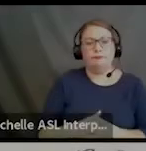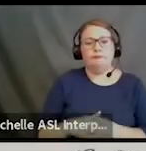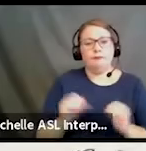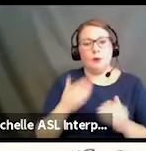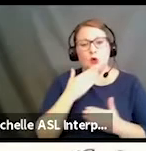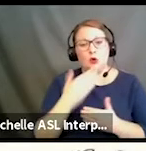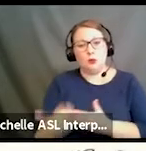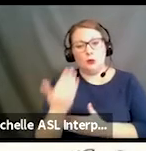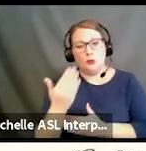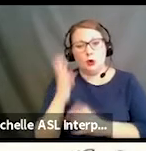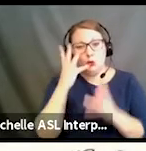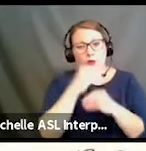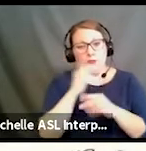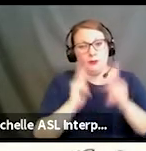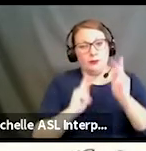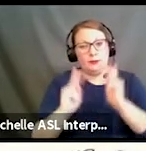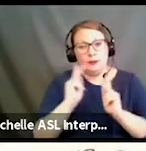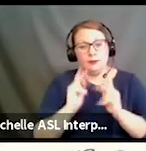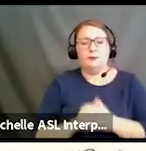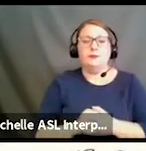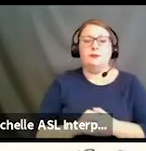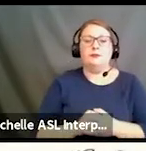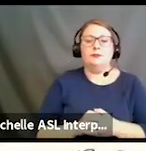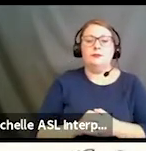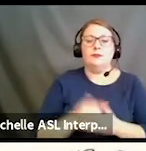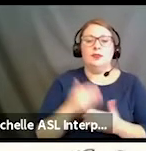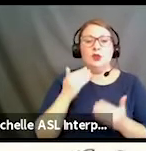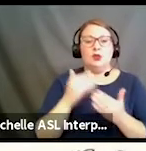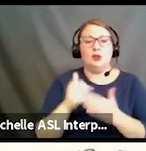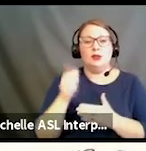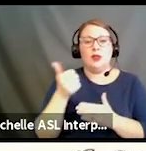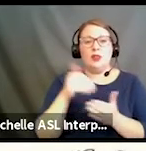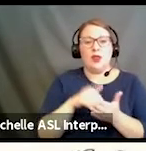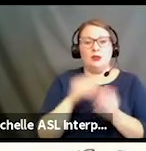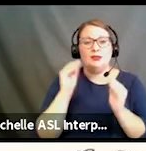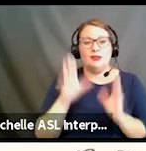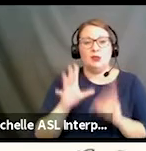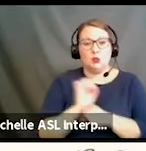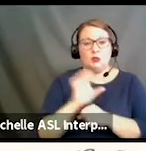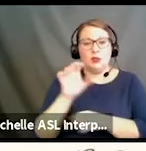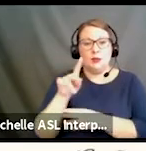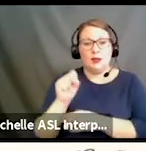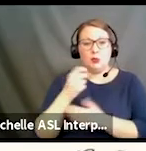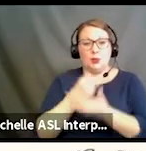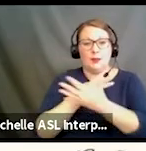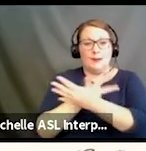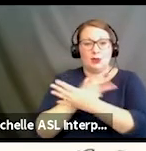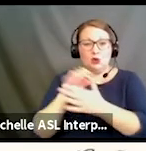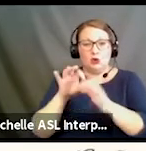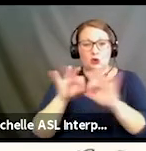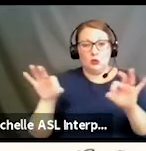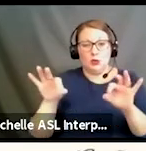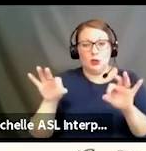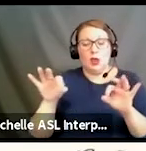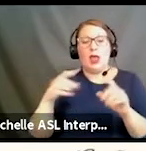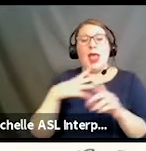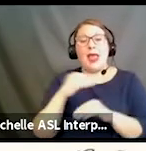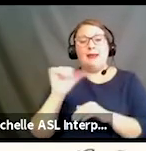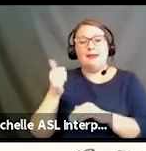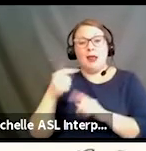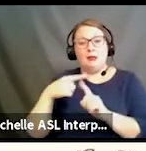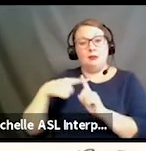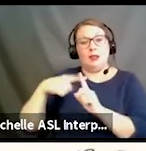Good morning, beautiful people. There are nearly 10,000 teachers in CPS with a master's degree and 10 or more years of